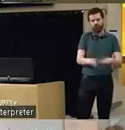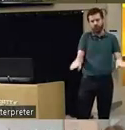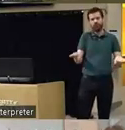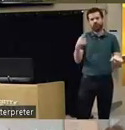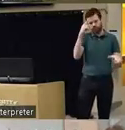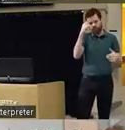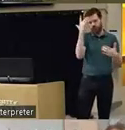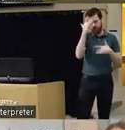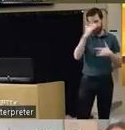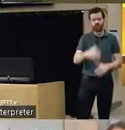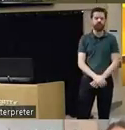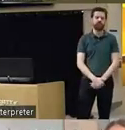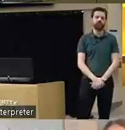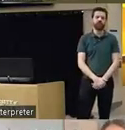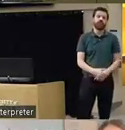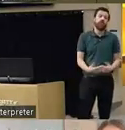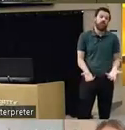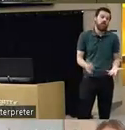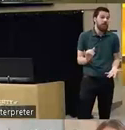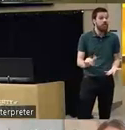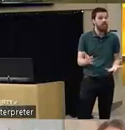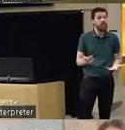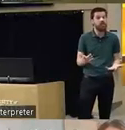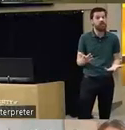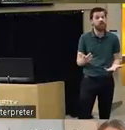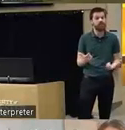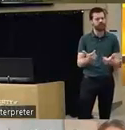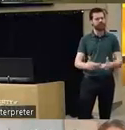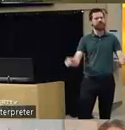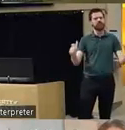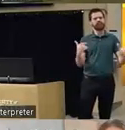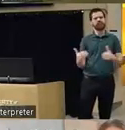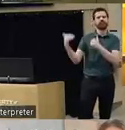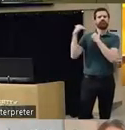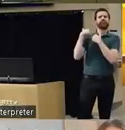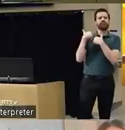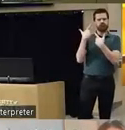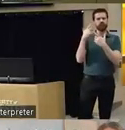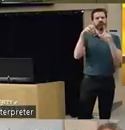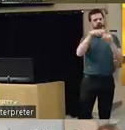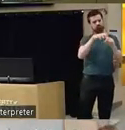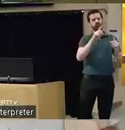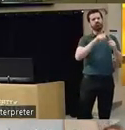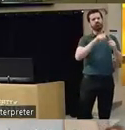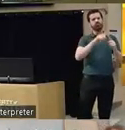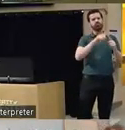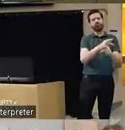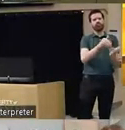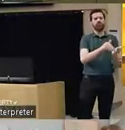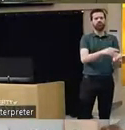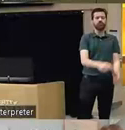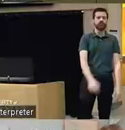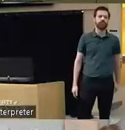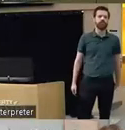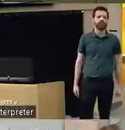illness, which, you know, is a very big task to add to primary care pediatrics. This